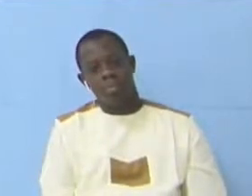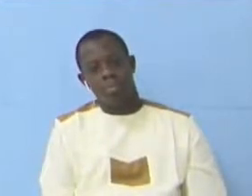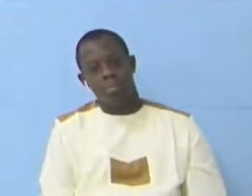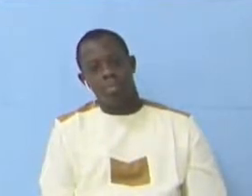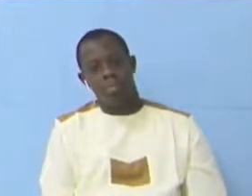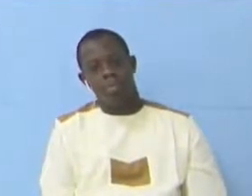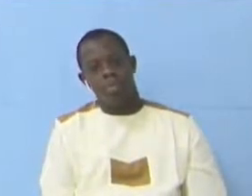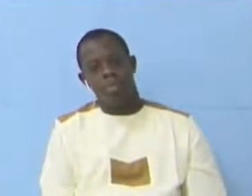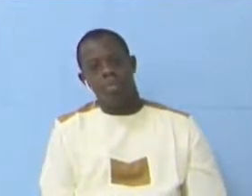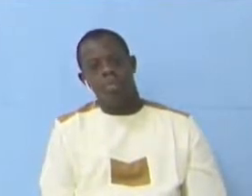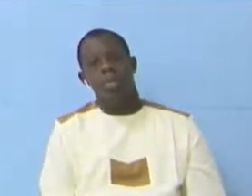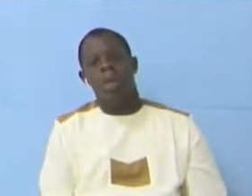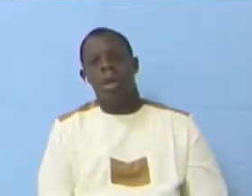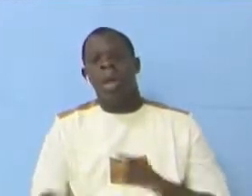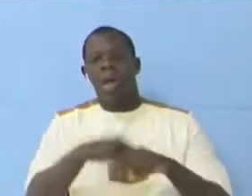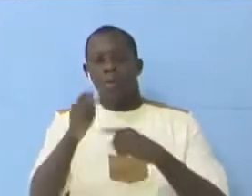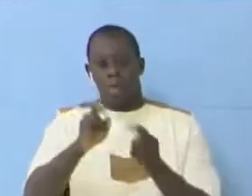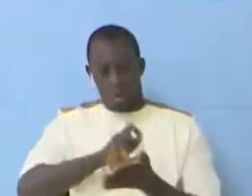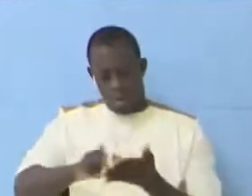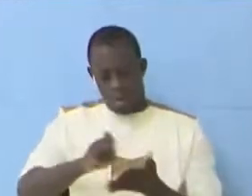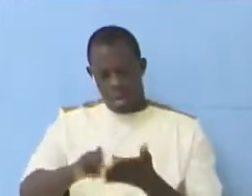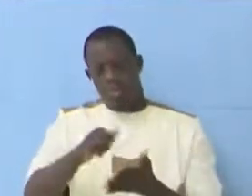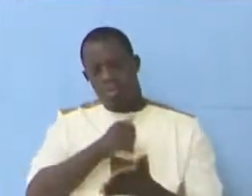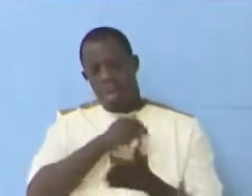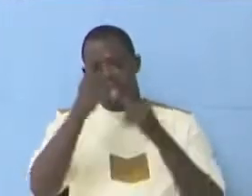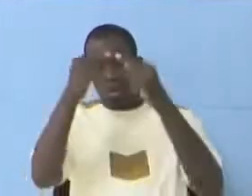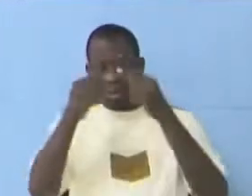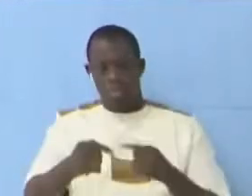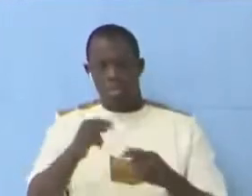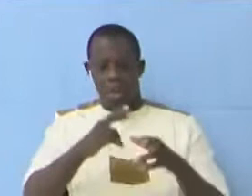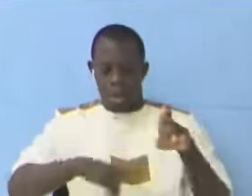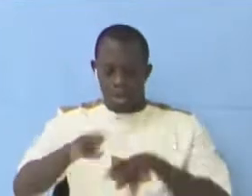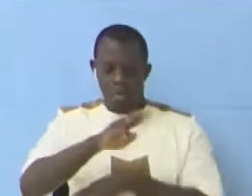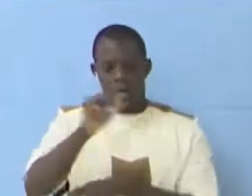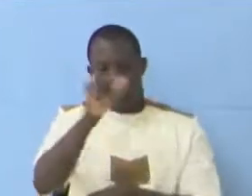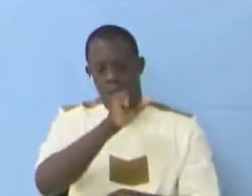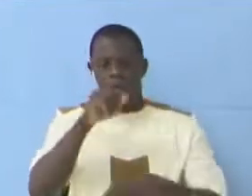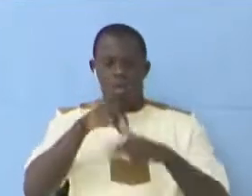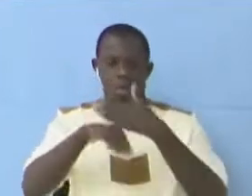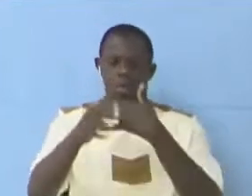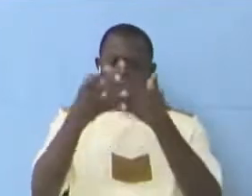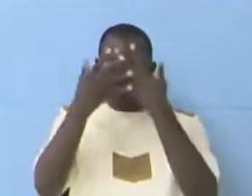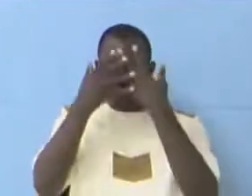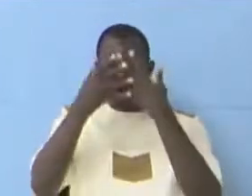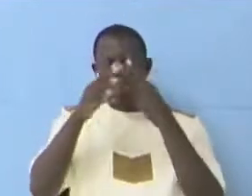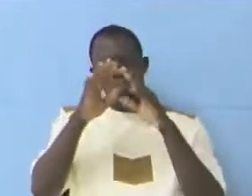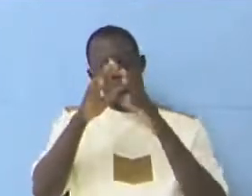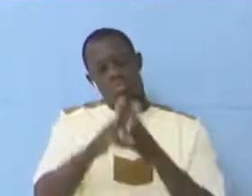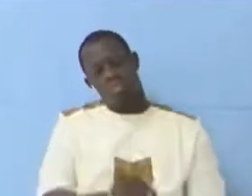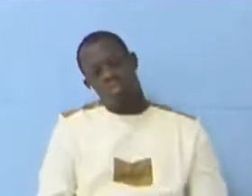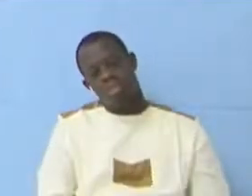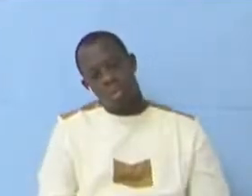after writing my statement, I was returned to the cell. gannaaw bu ma bindee nag suma statement ci lañ ma delloo ci cell gi.